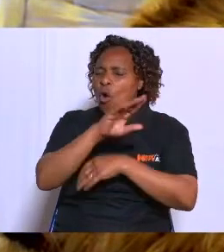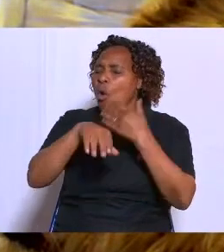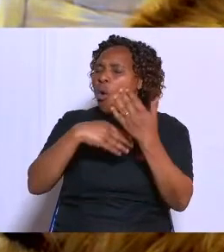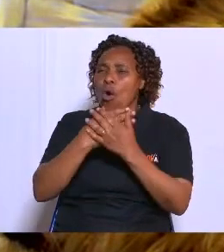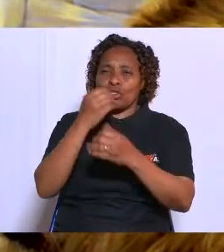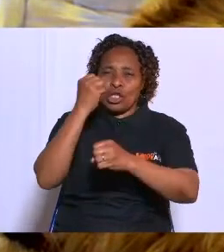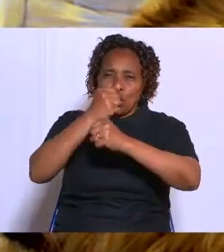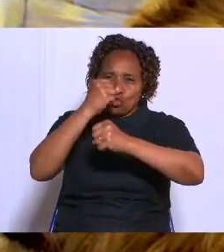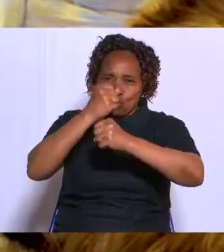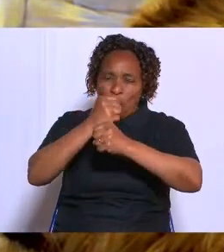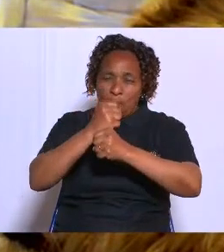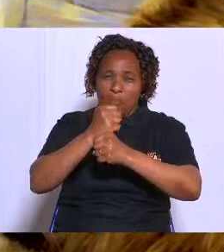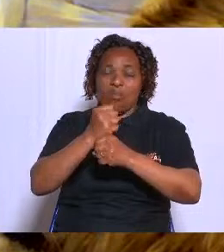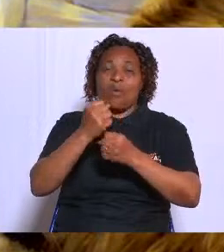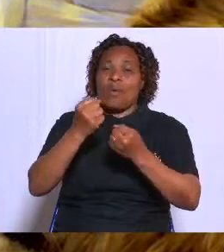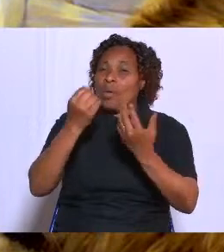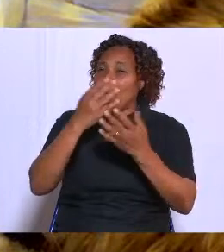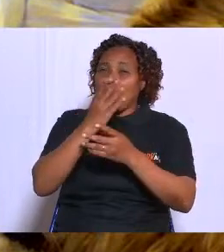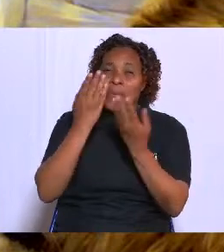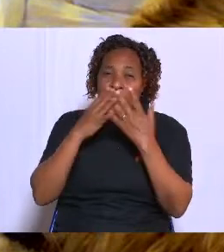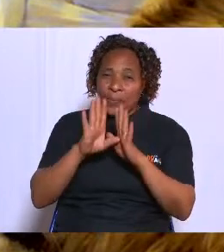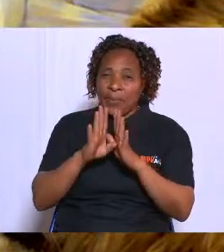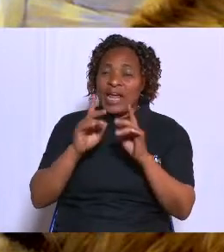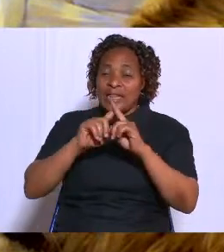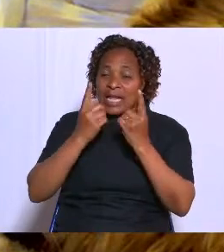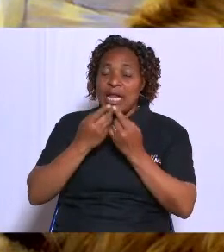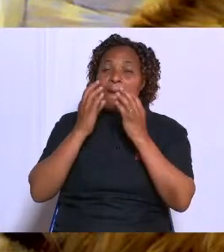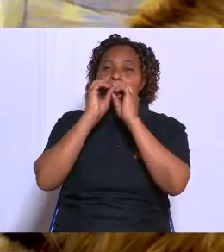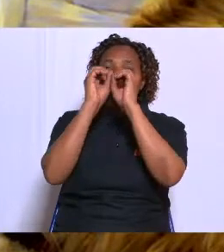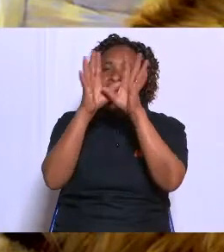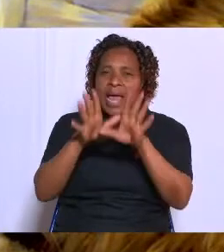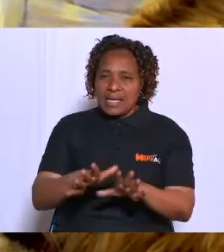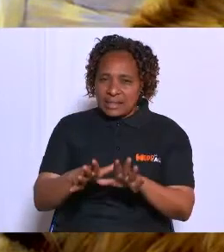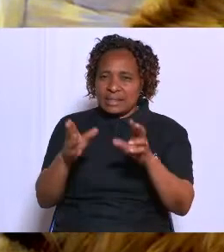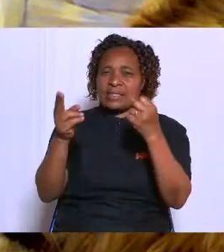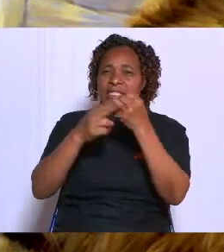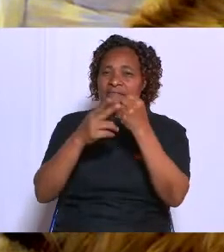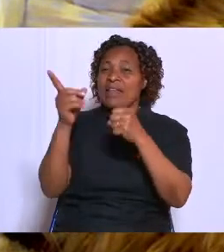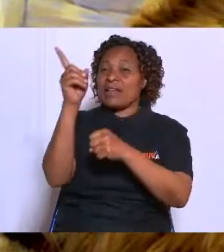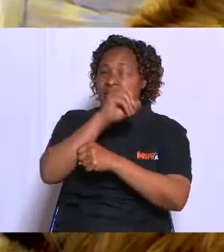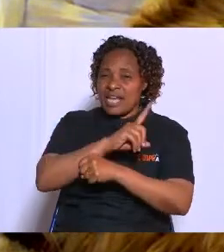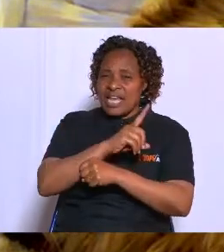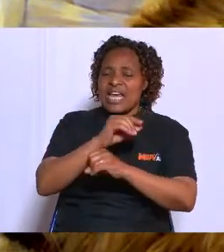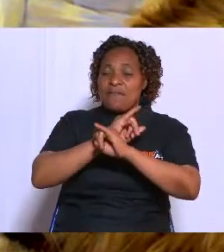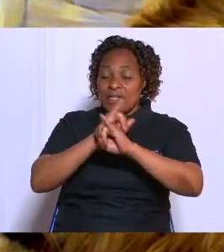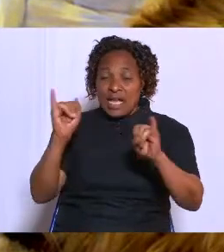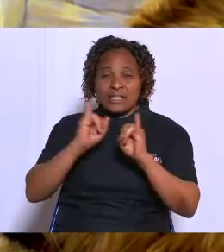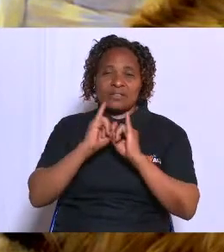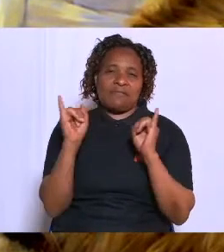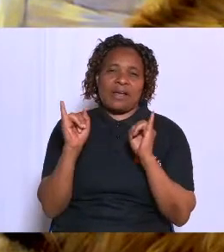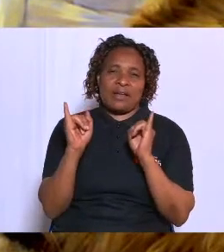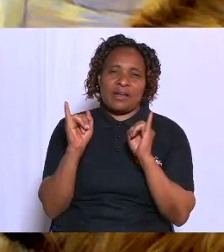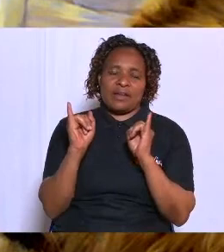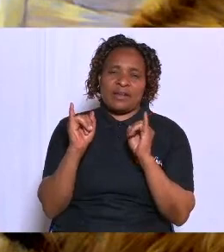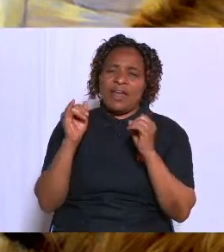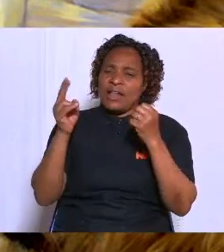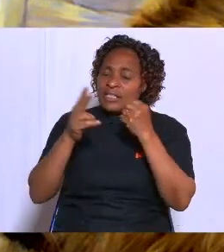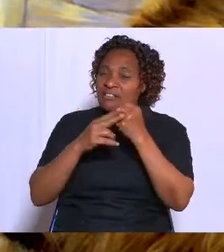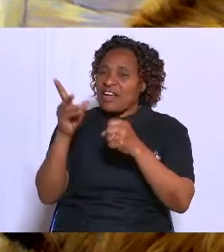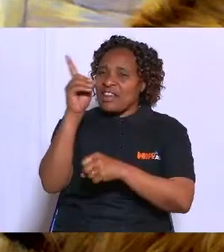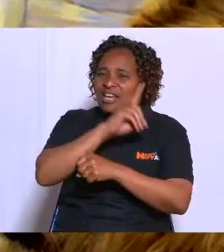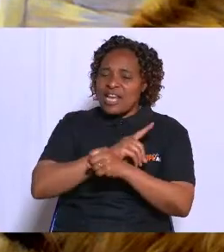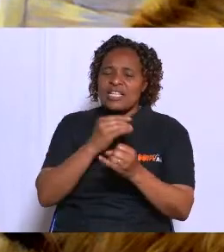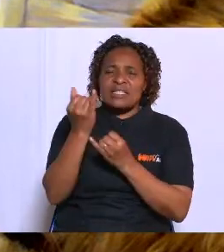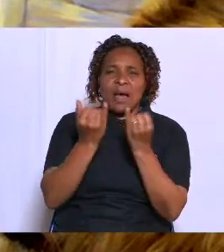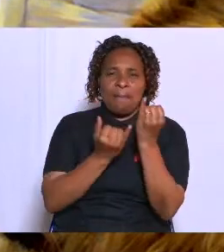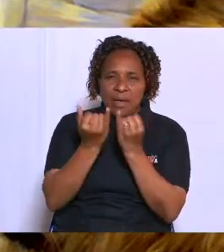work which he had done and he blessed the seventh day and Sanctified the seventh day the seventh day